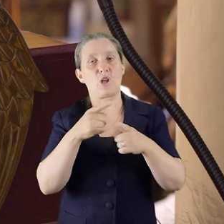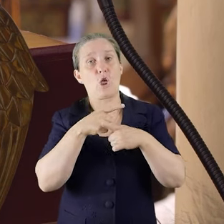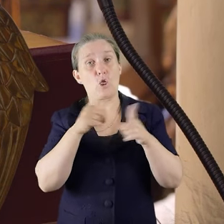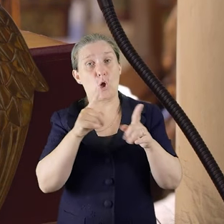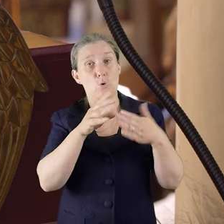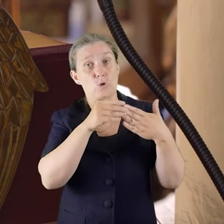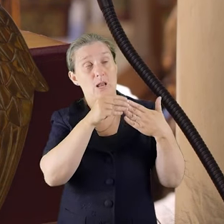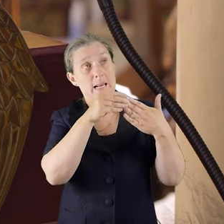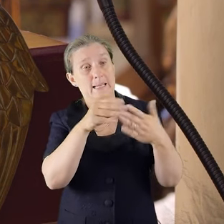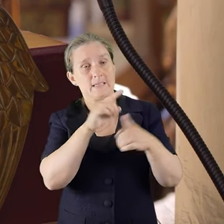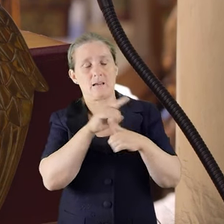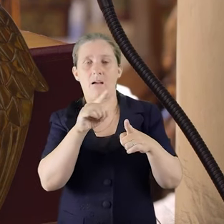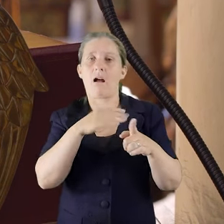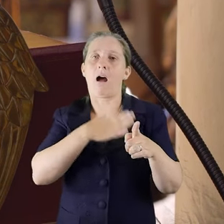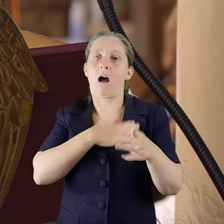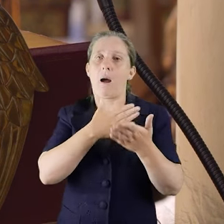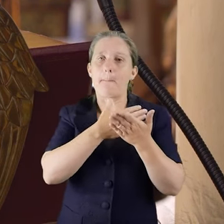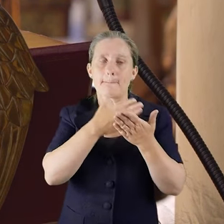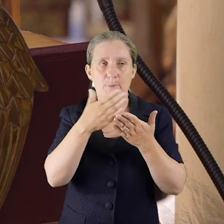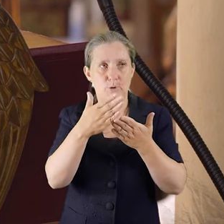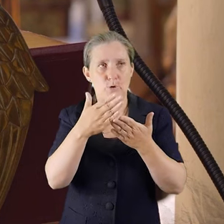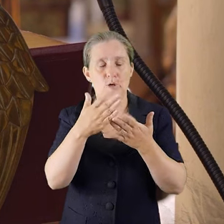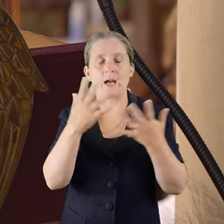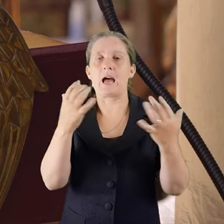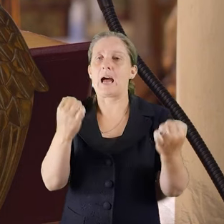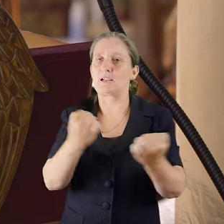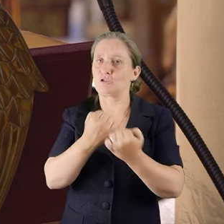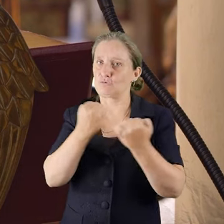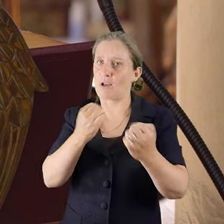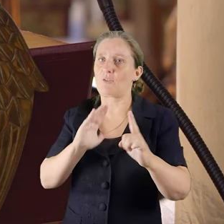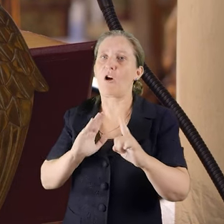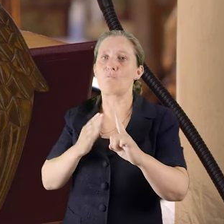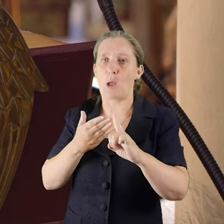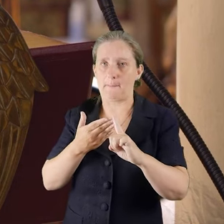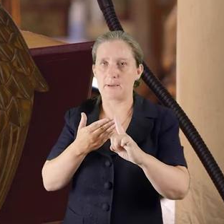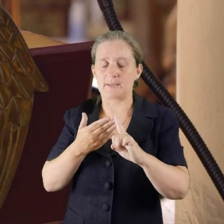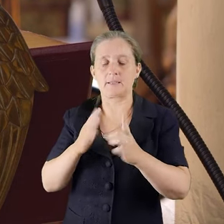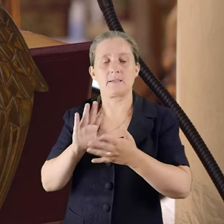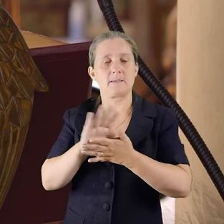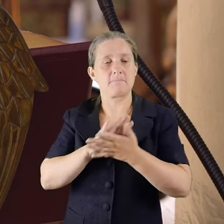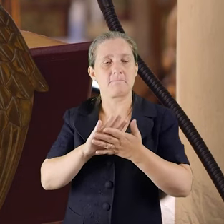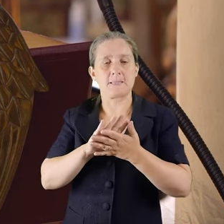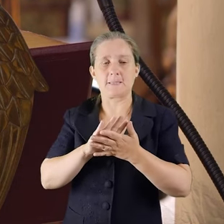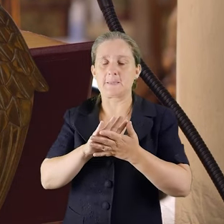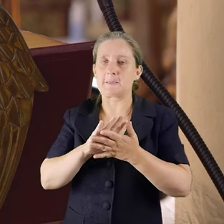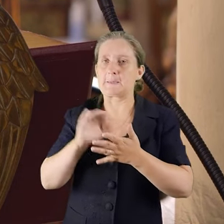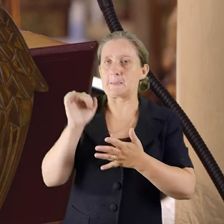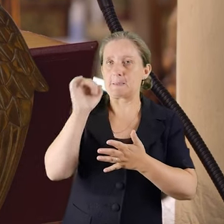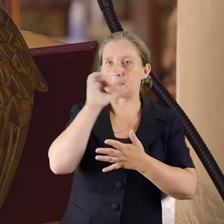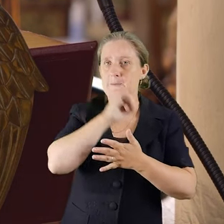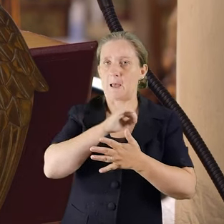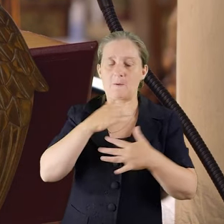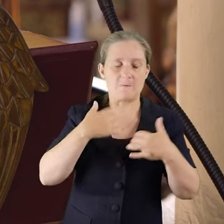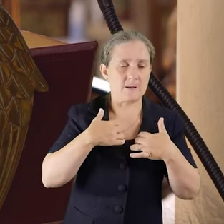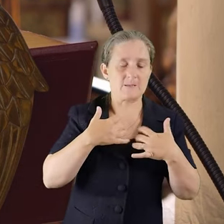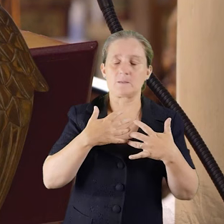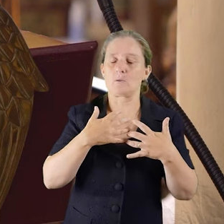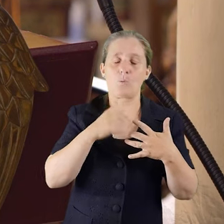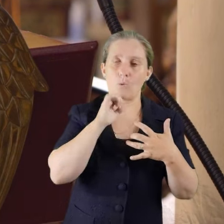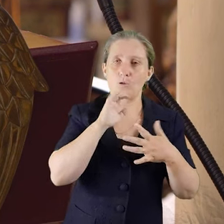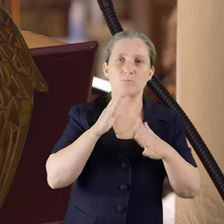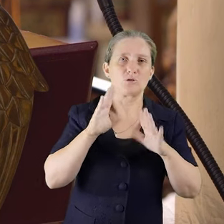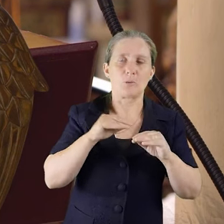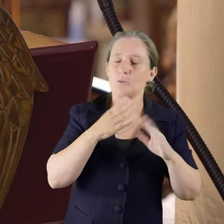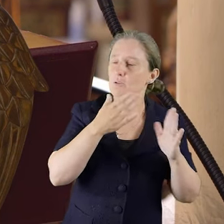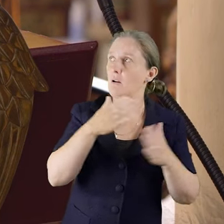those elected to lead, a purity of heart and a strength of purpose, so that no selfish passion might prevent us